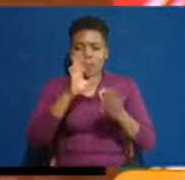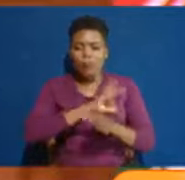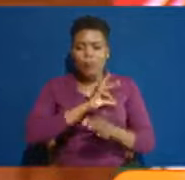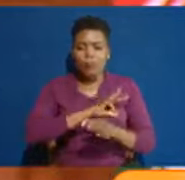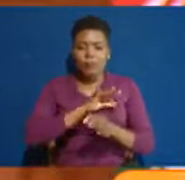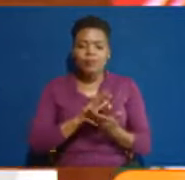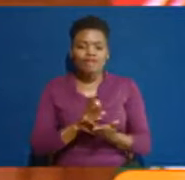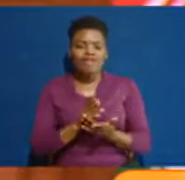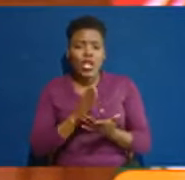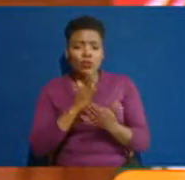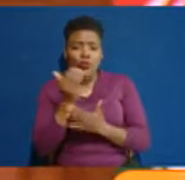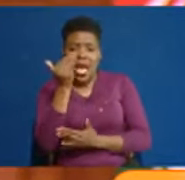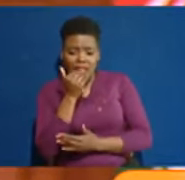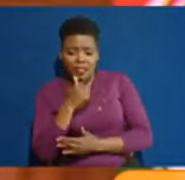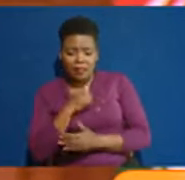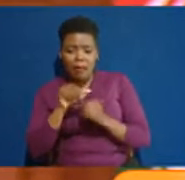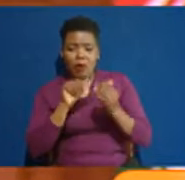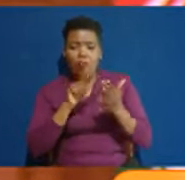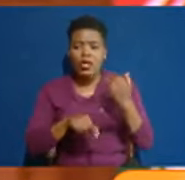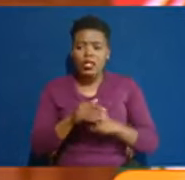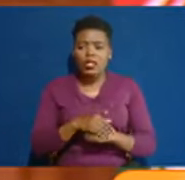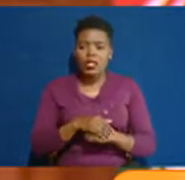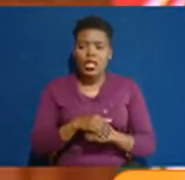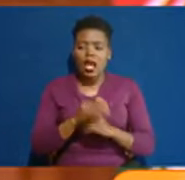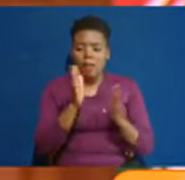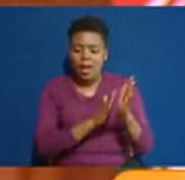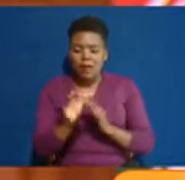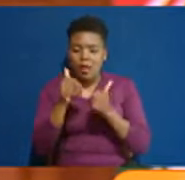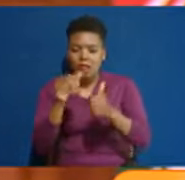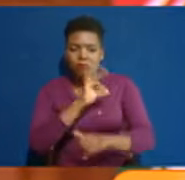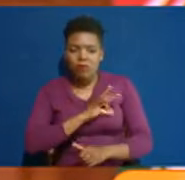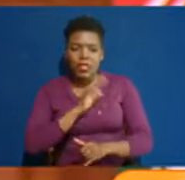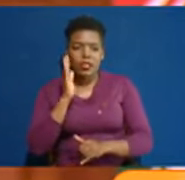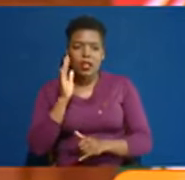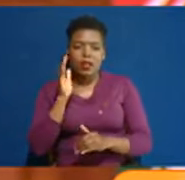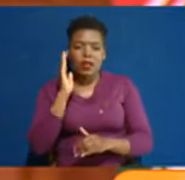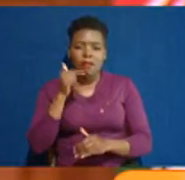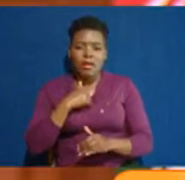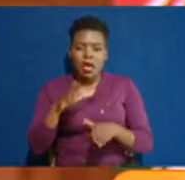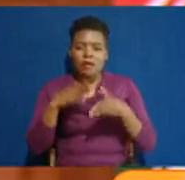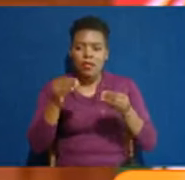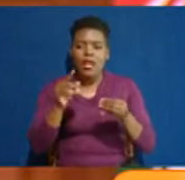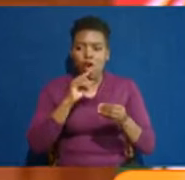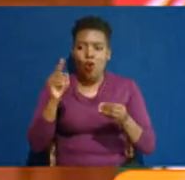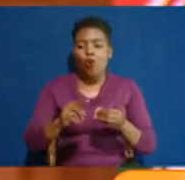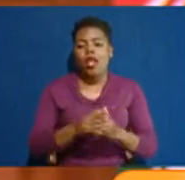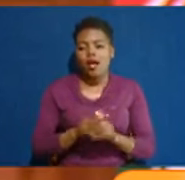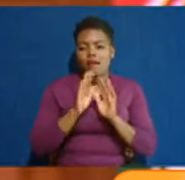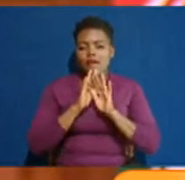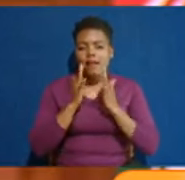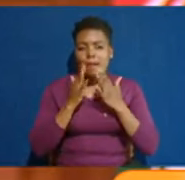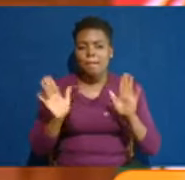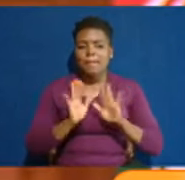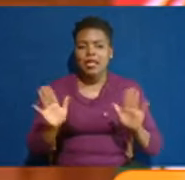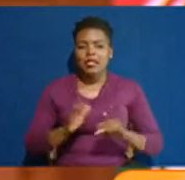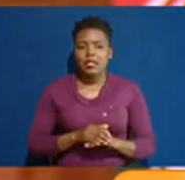maneno mumeniuliza ya kuwapanga vizuri, hiyo nisha patiana instructions kwa huyu